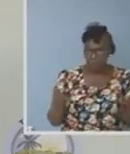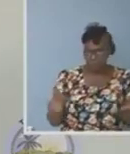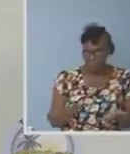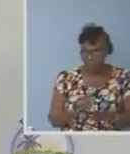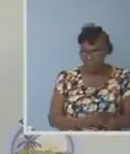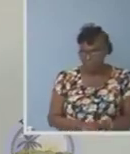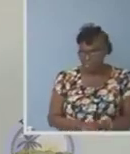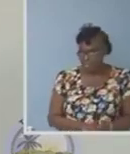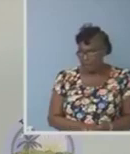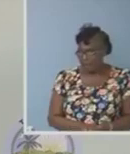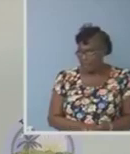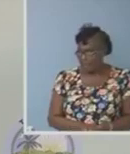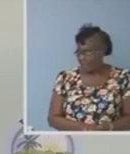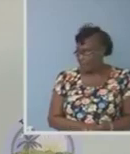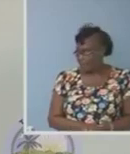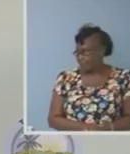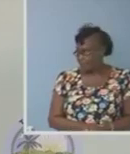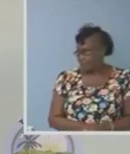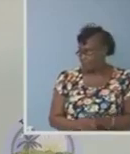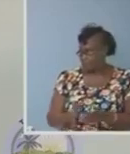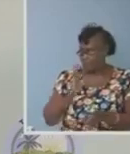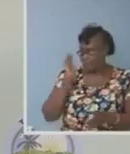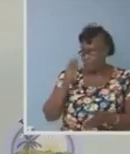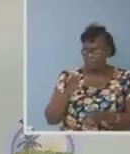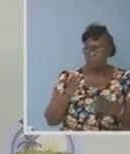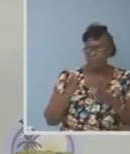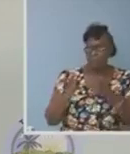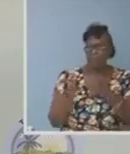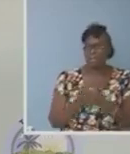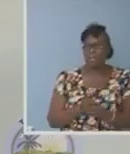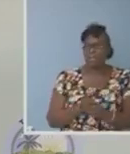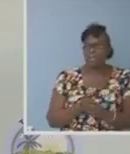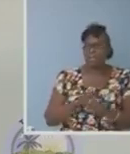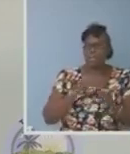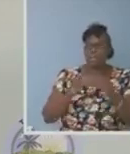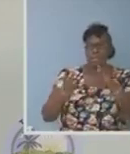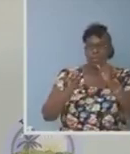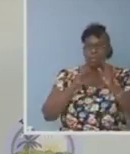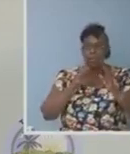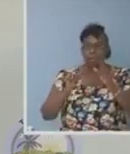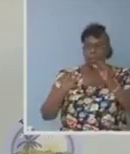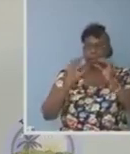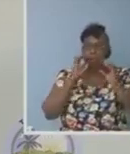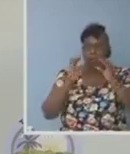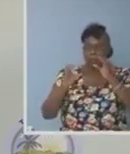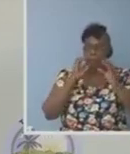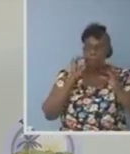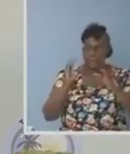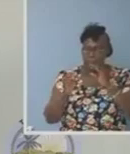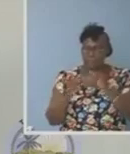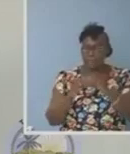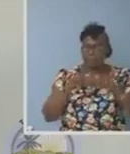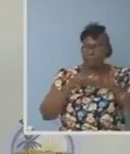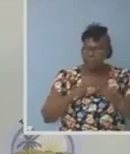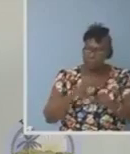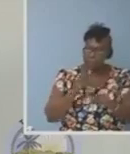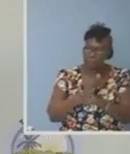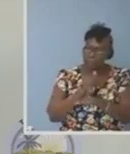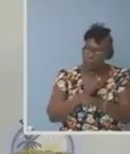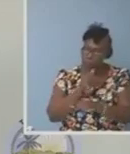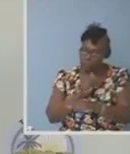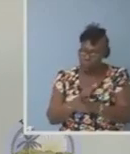So we will be communicating. We are continuously working on addressing issues